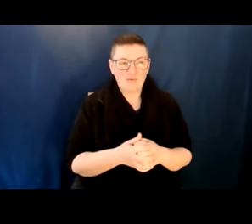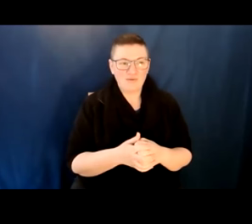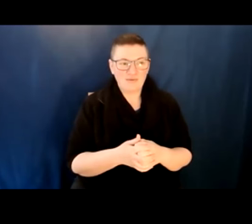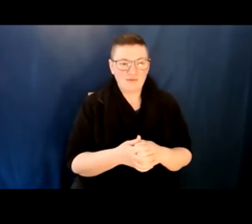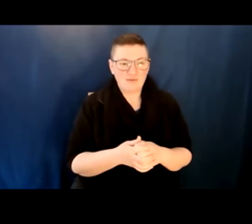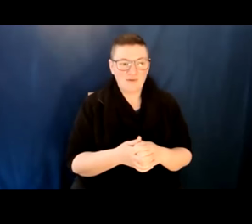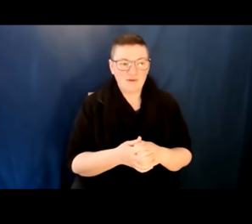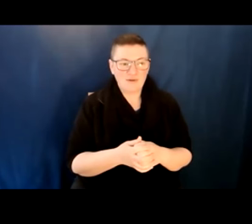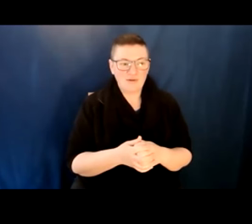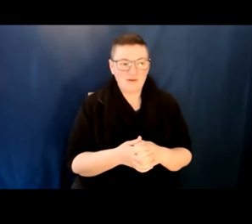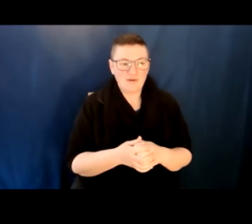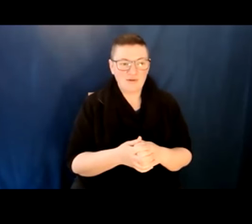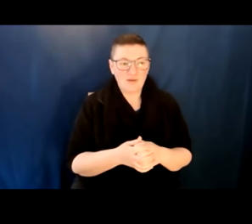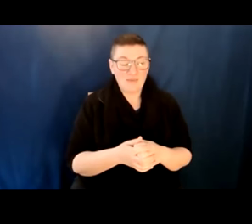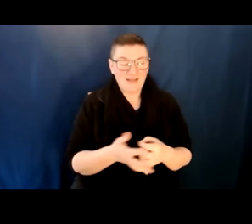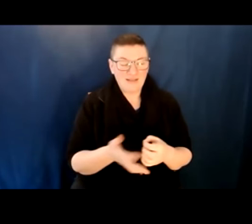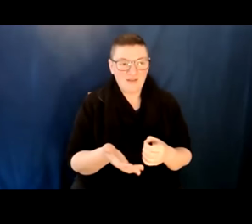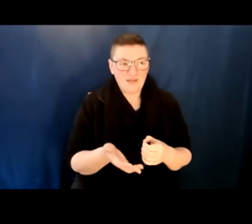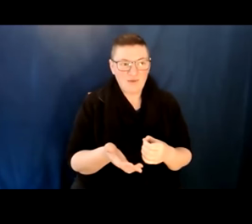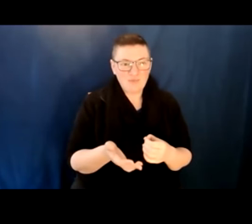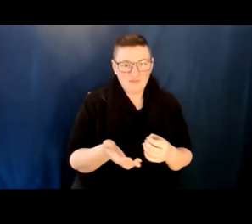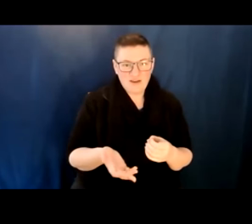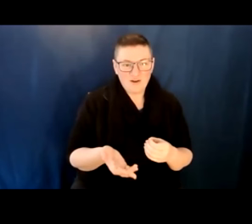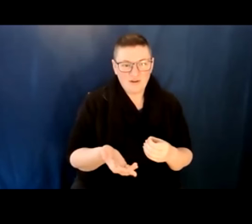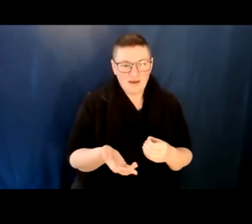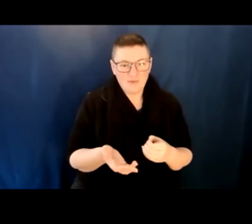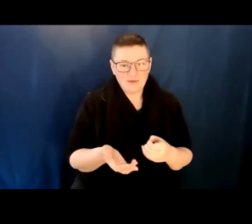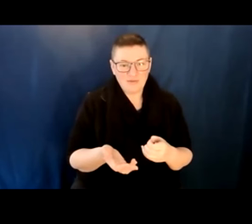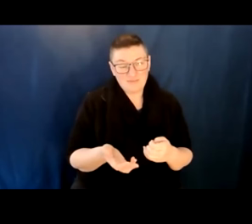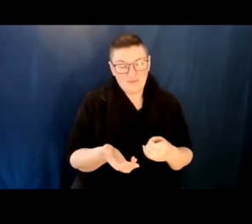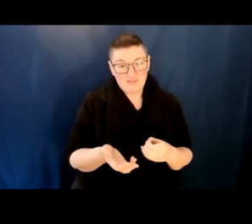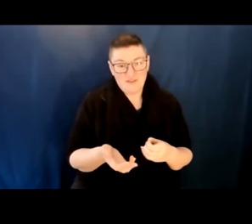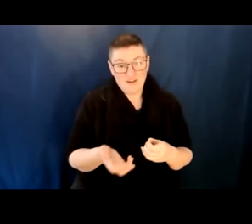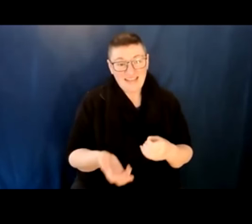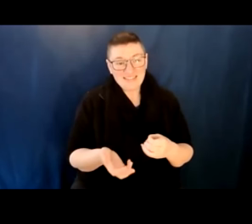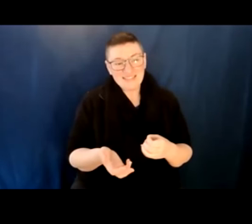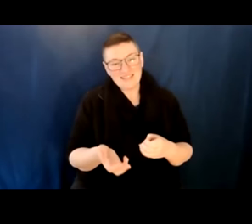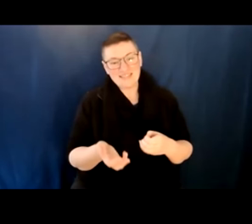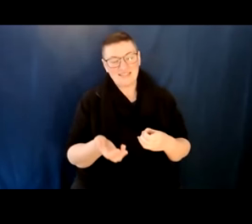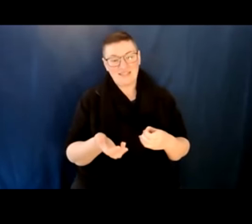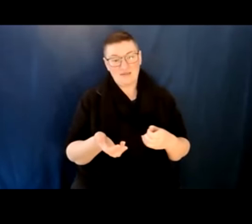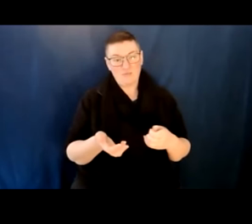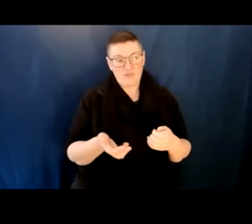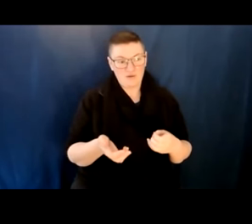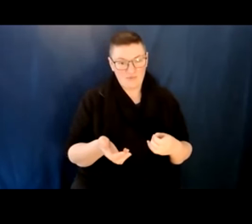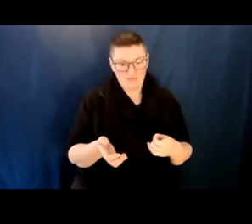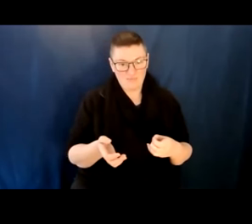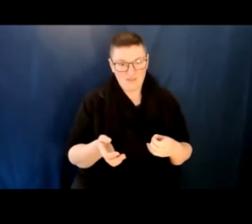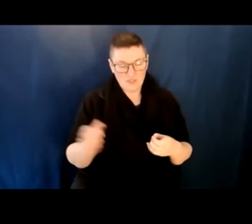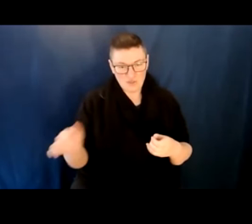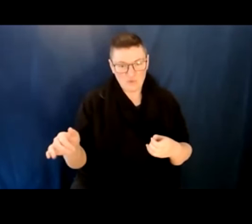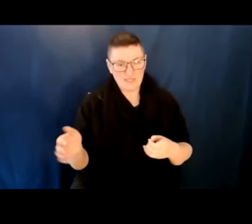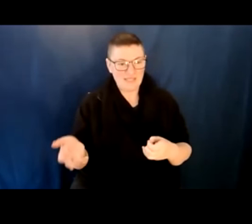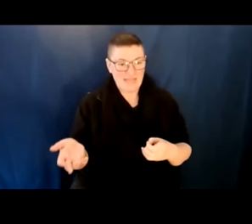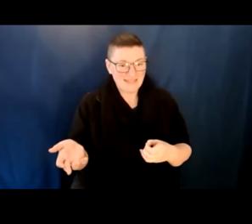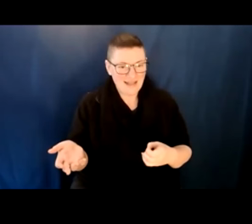So, I mean, it was a fair guess, seeing as they've been